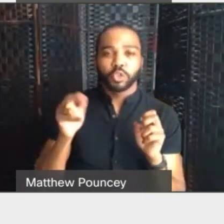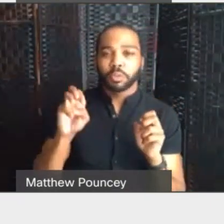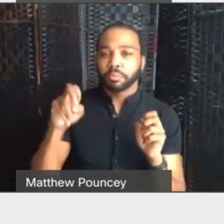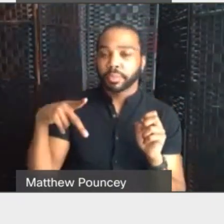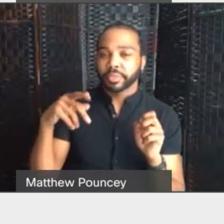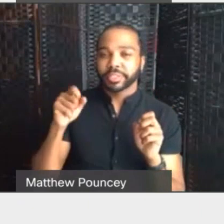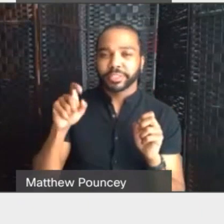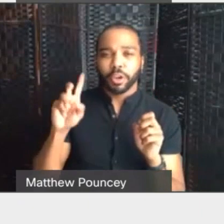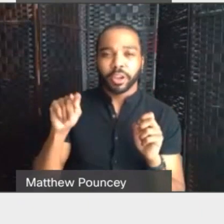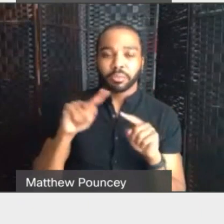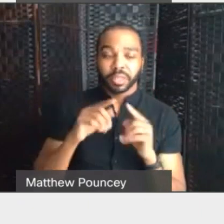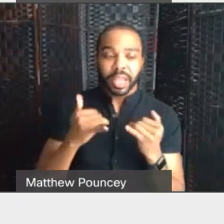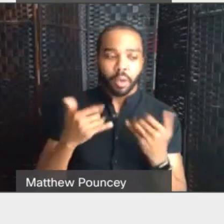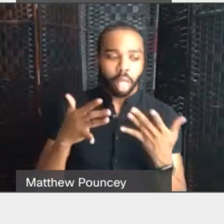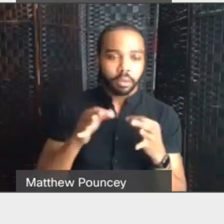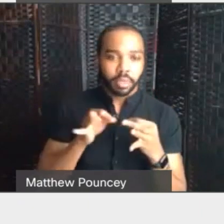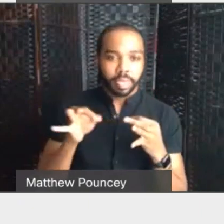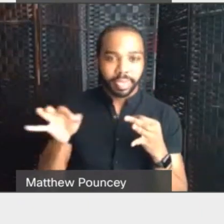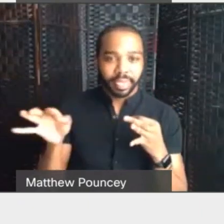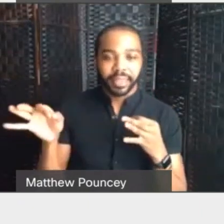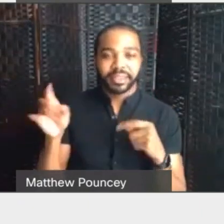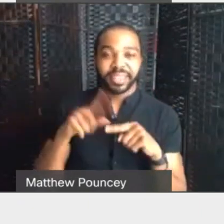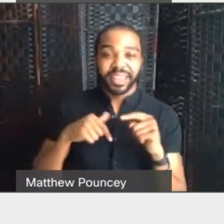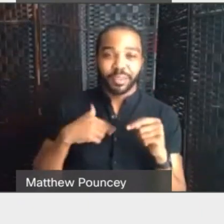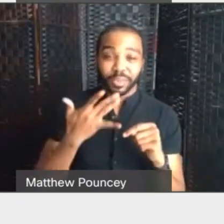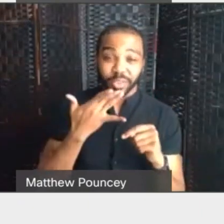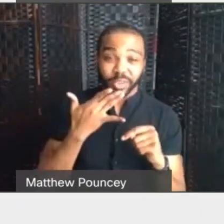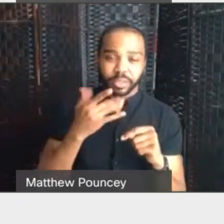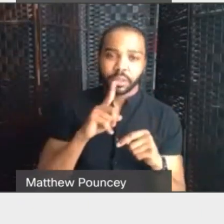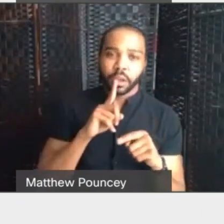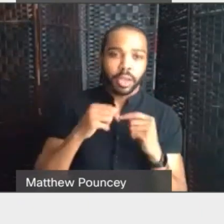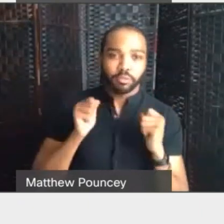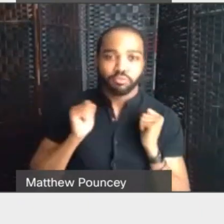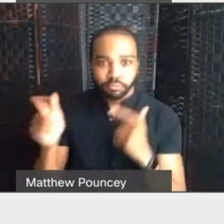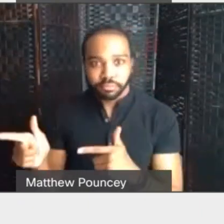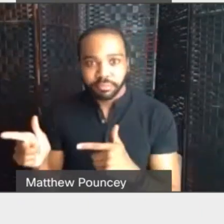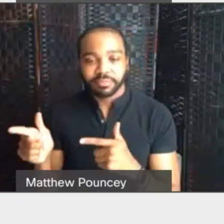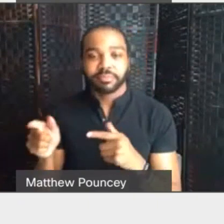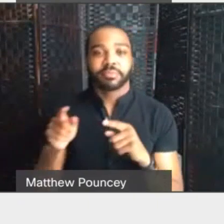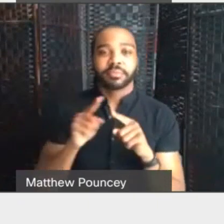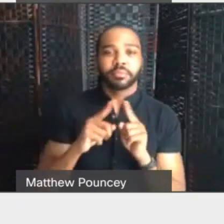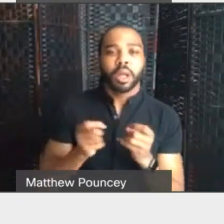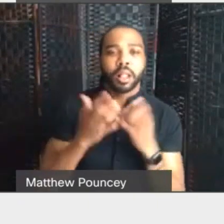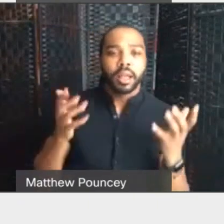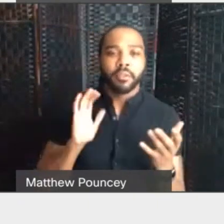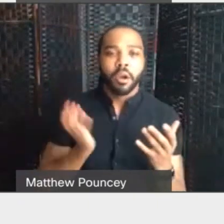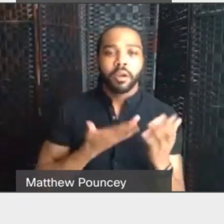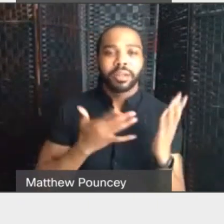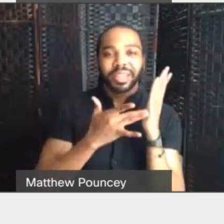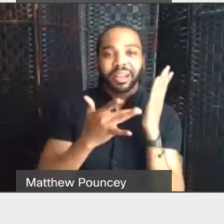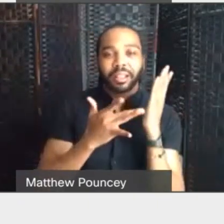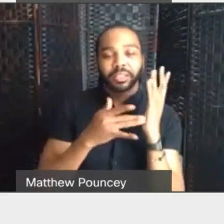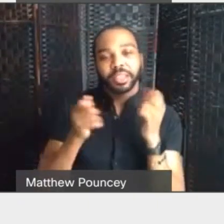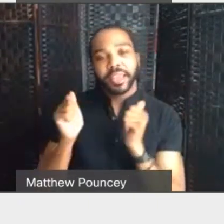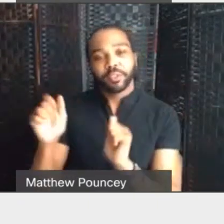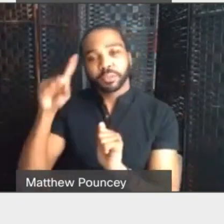later in the process, I wish, than to talk about jump starting, but a lot of our technology efforts, because